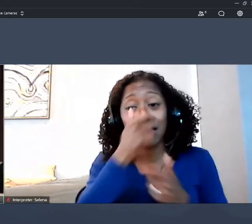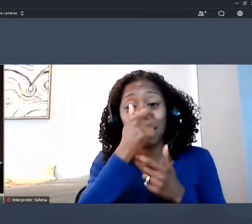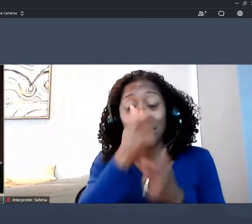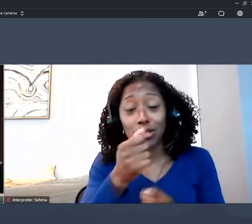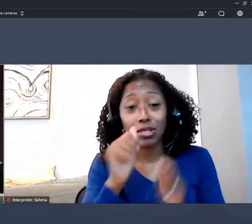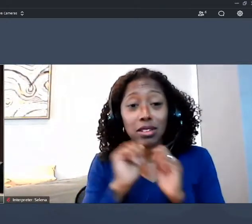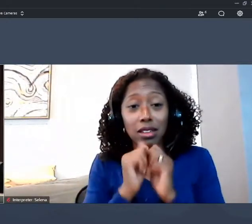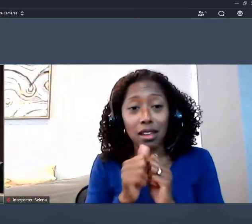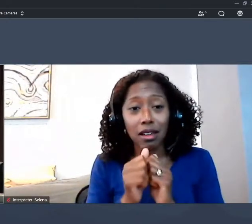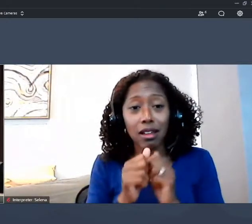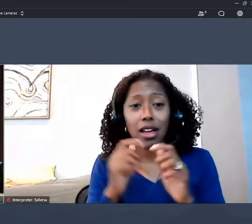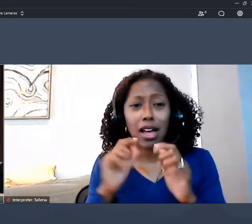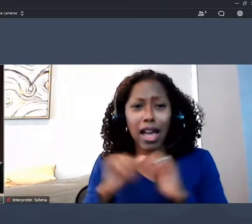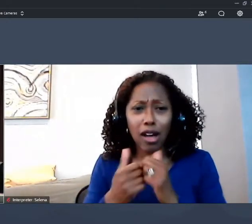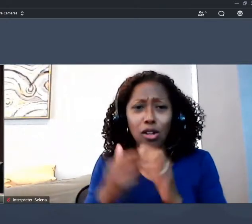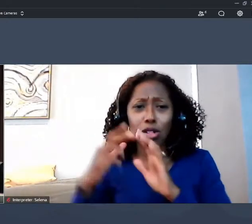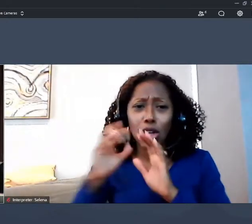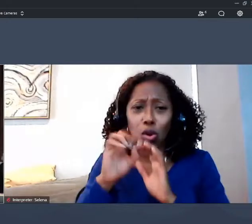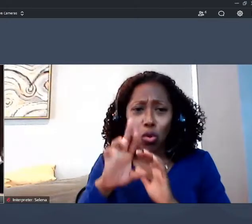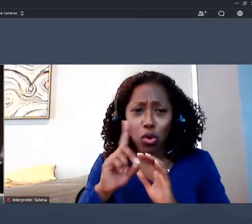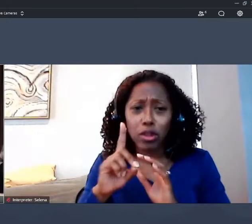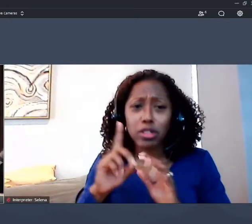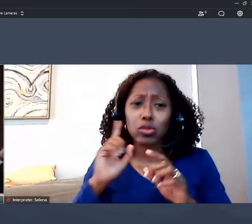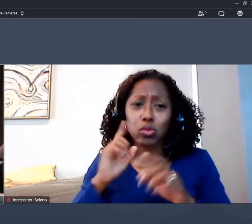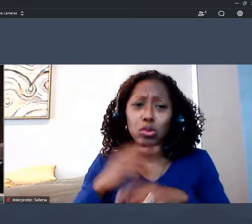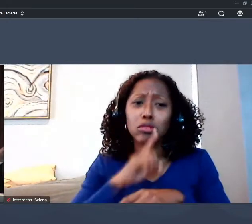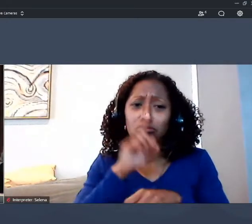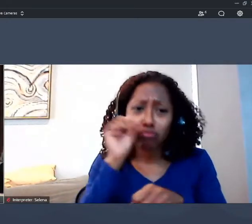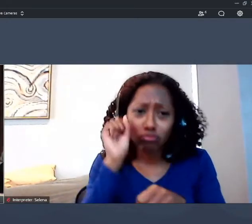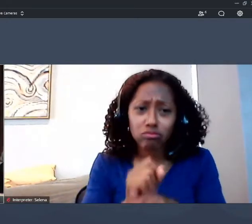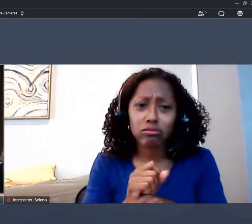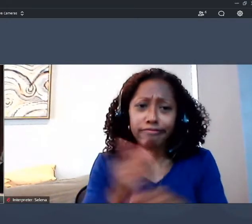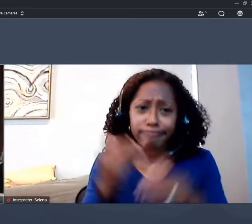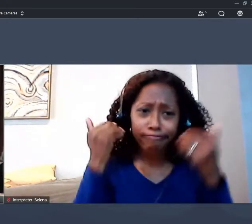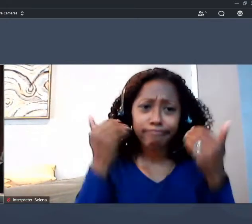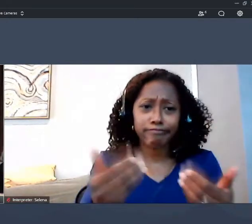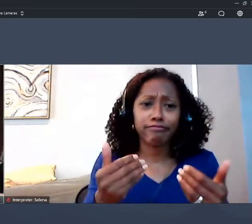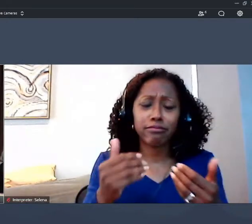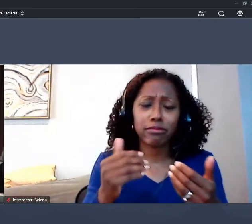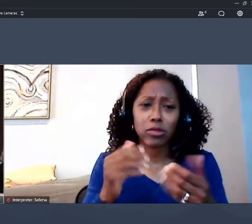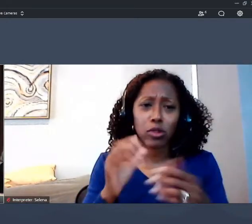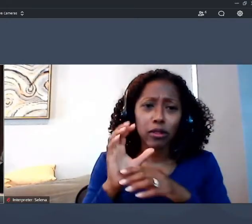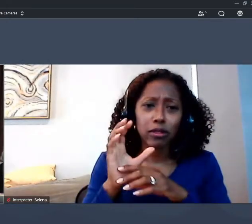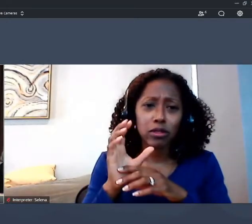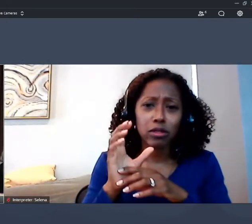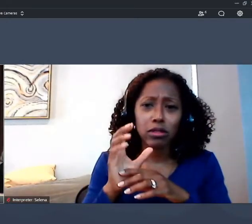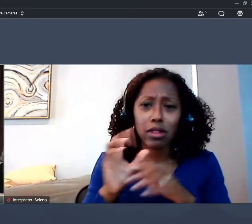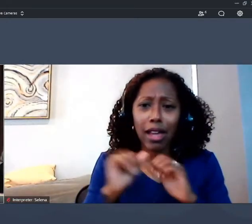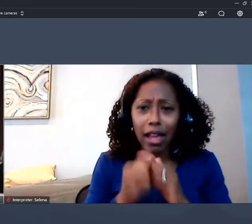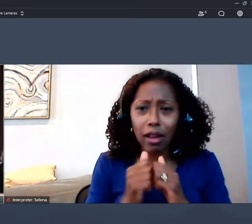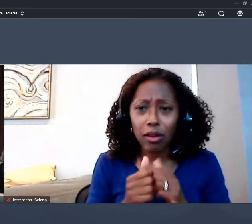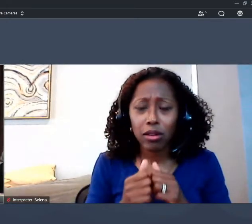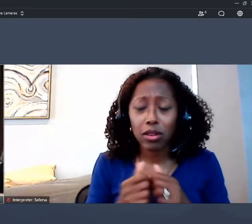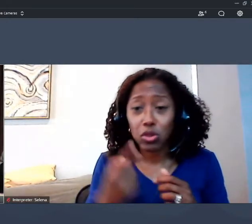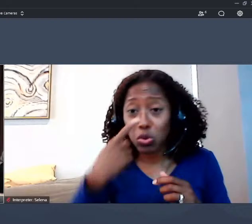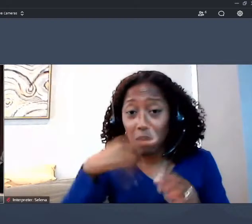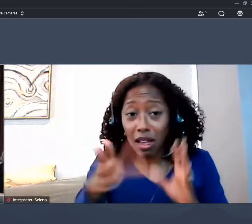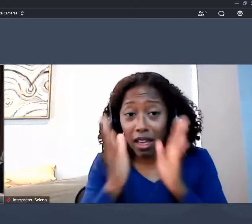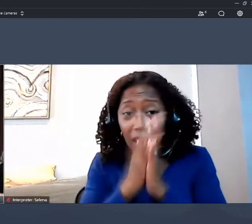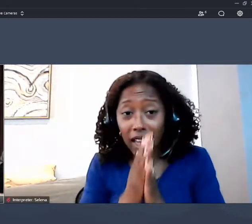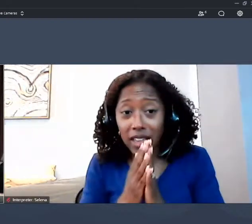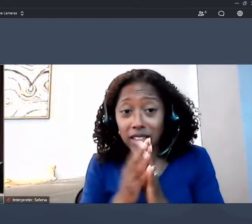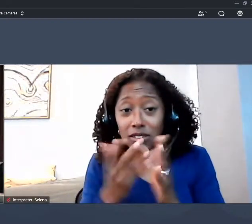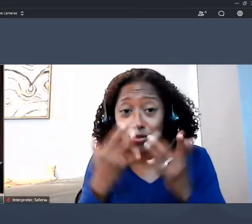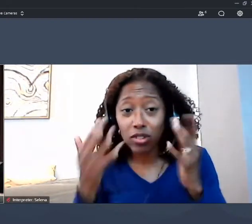going to enforce it if we're going to do it. So may I ask a friendly amendment. Can we say the